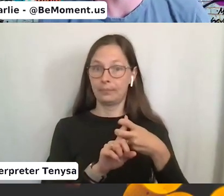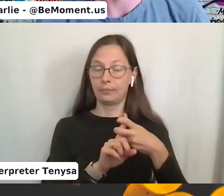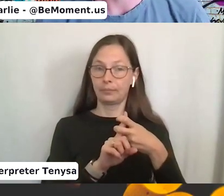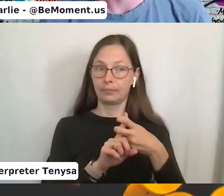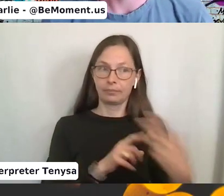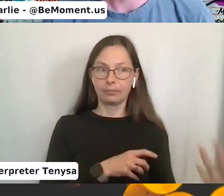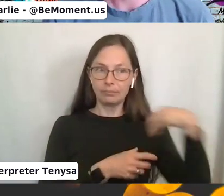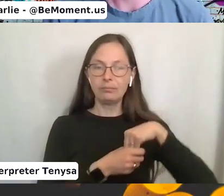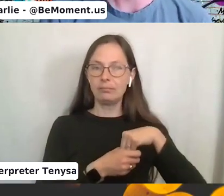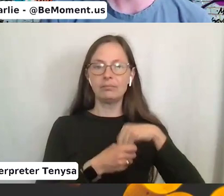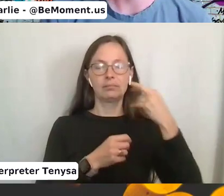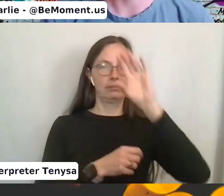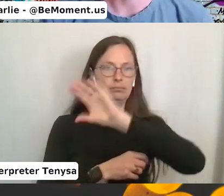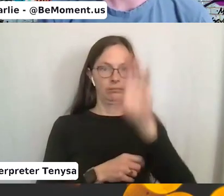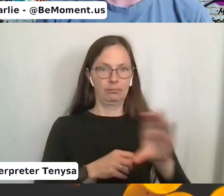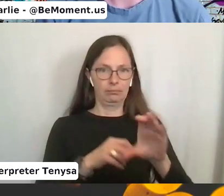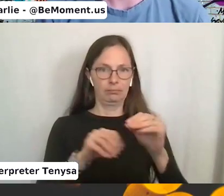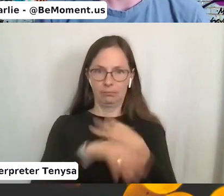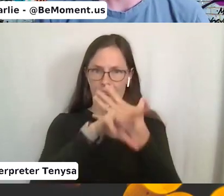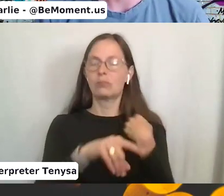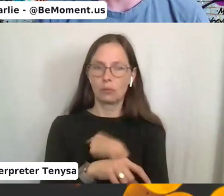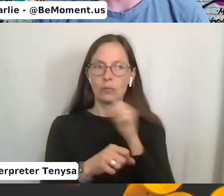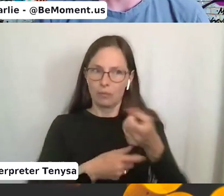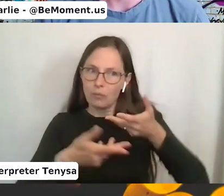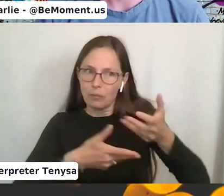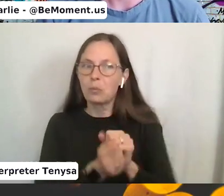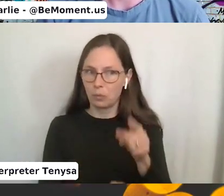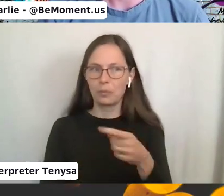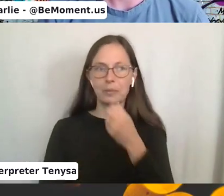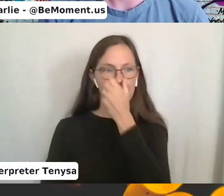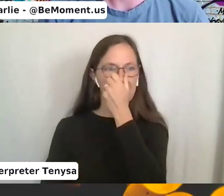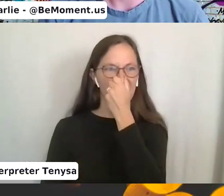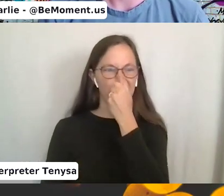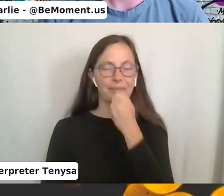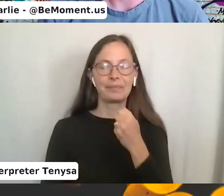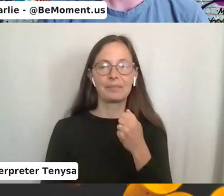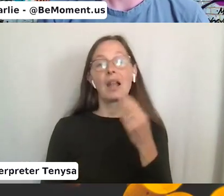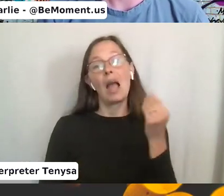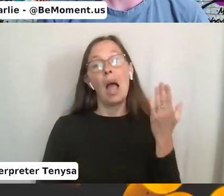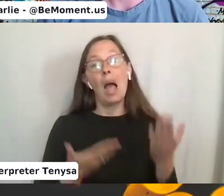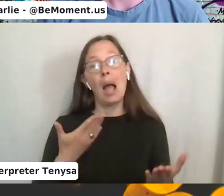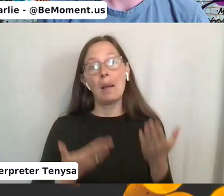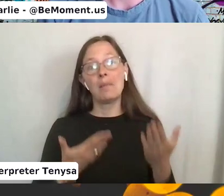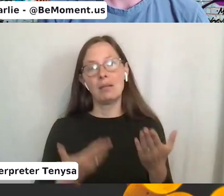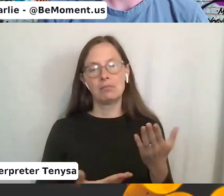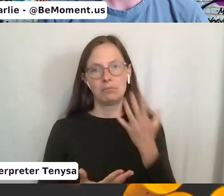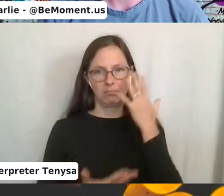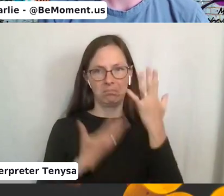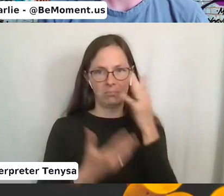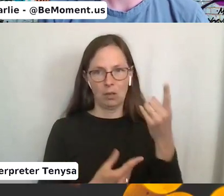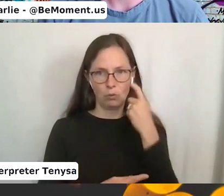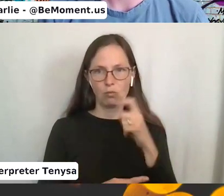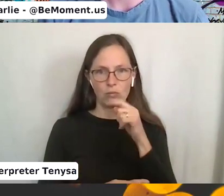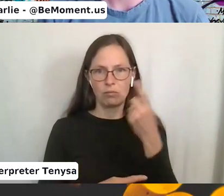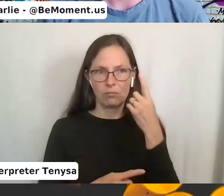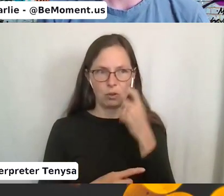visual aspect of this so we can interact with you personally, possibly shame you for not asking a yes/no question. Yes/no